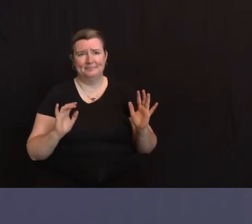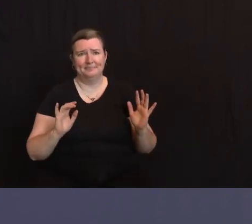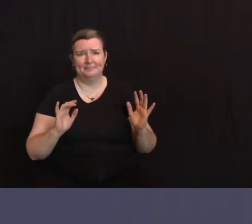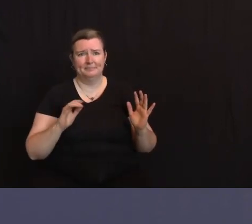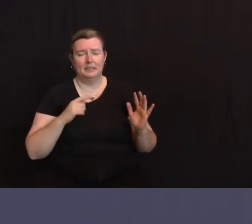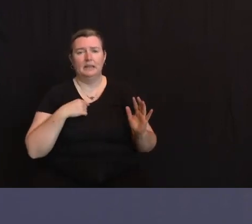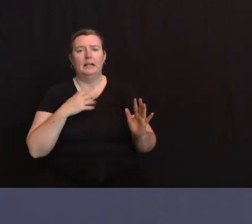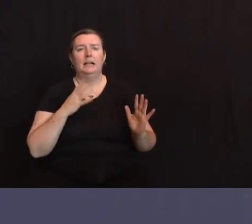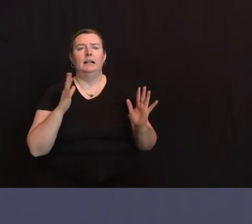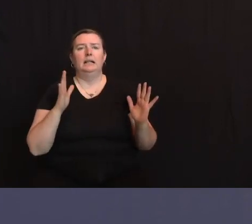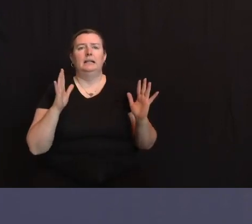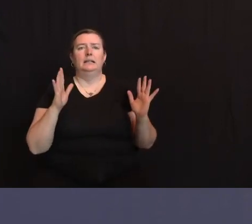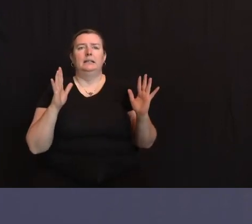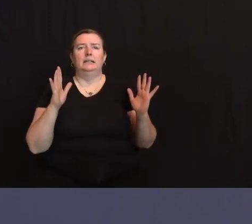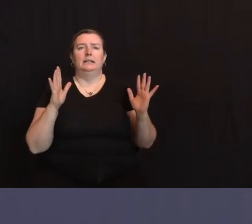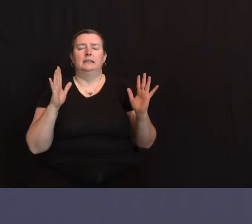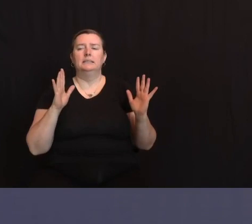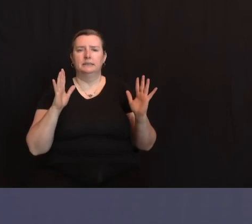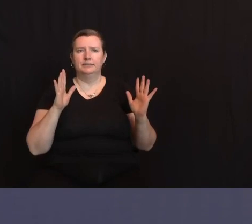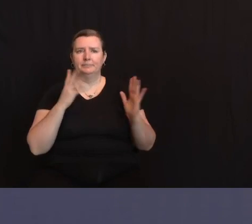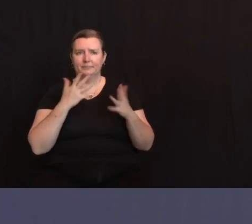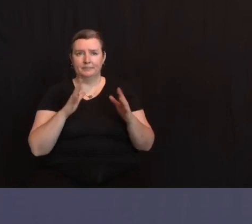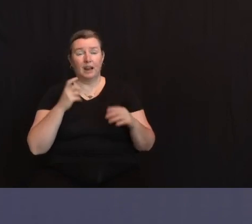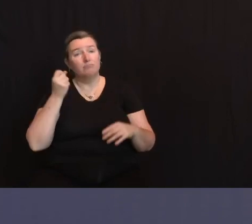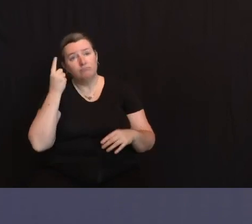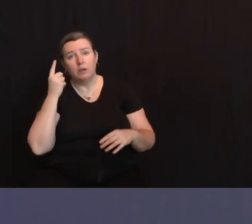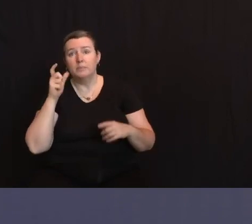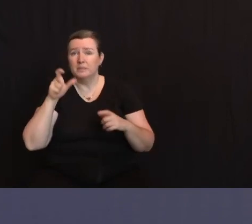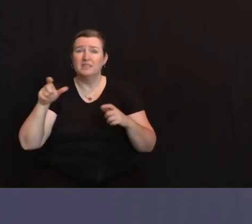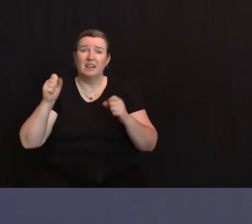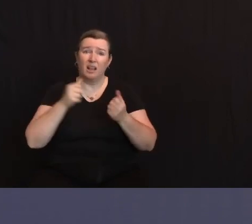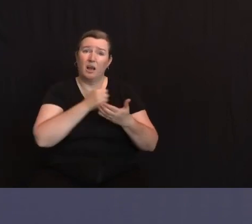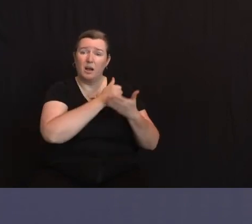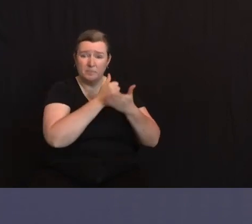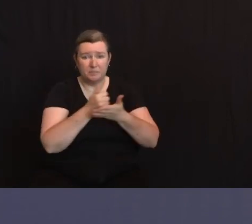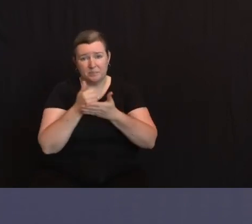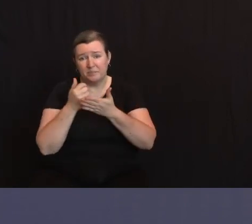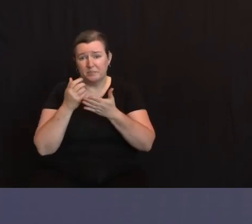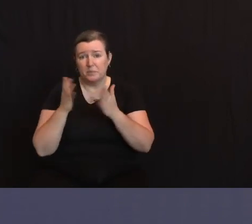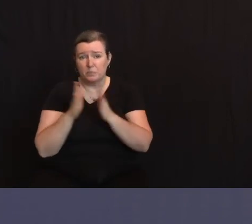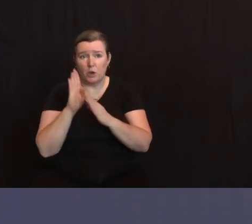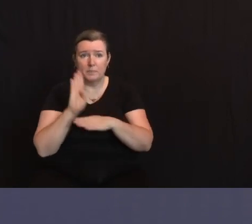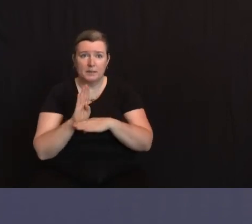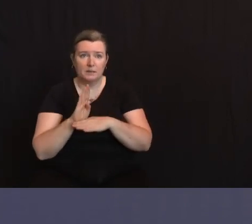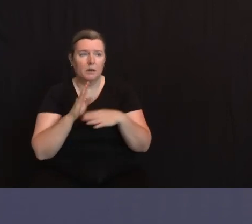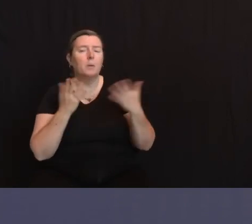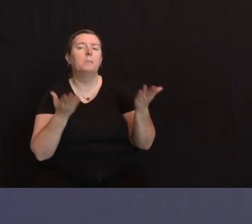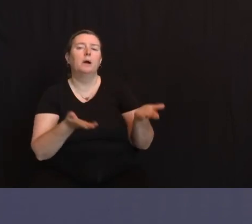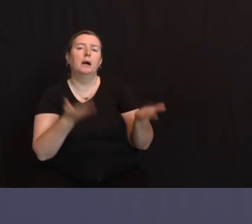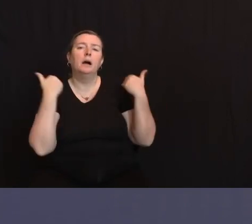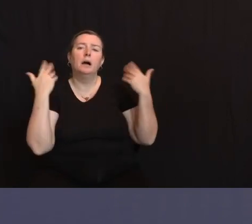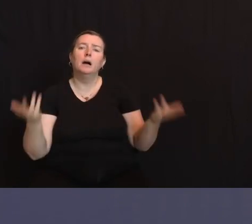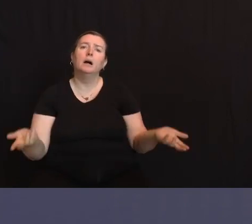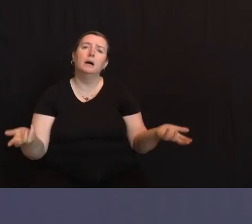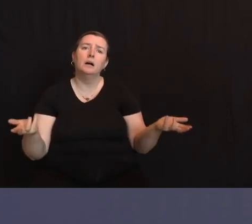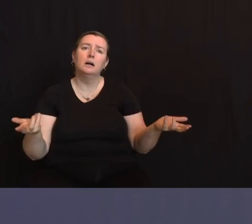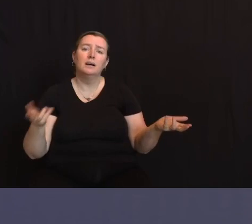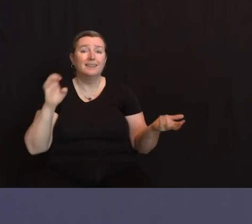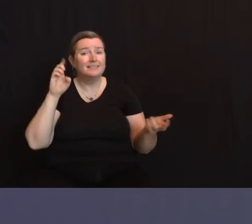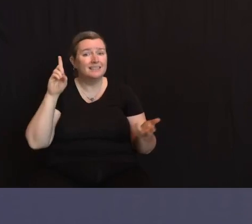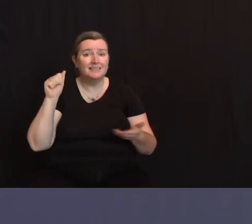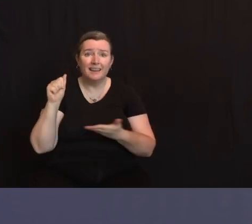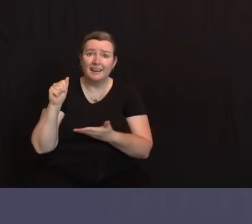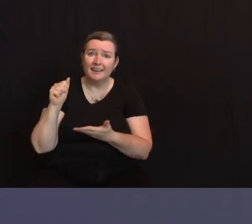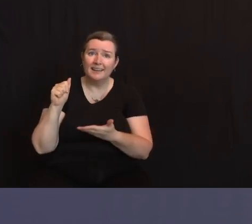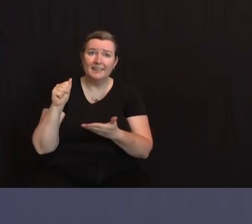he's helping out small businesses, but come on, man, particularly given the train wreck that the EDA was under his leadership, all